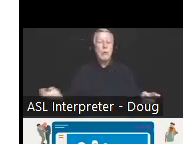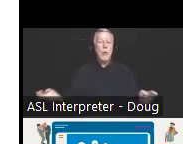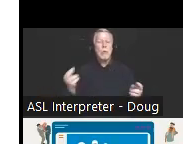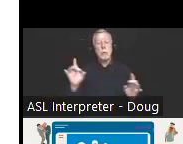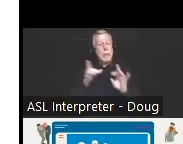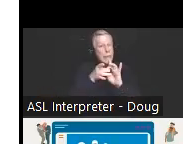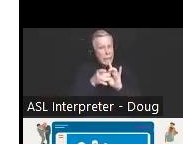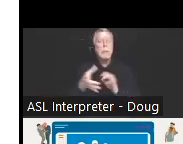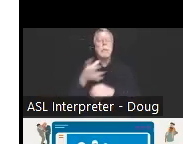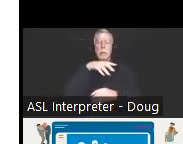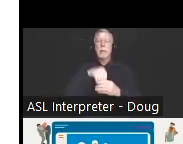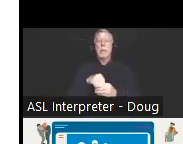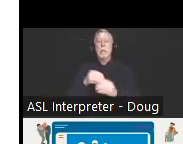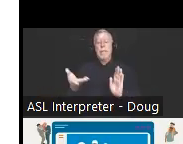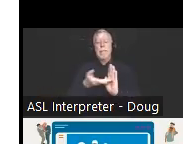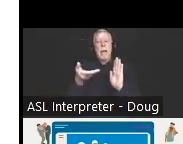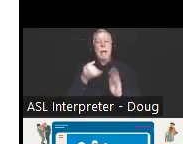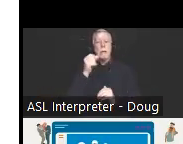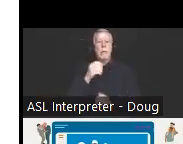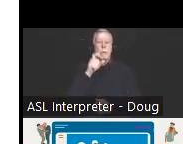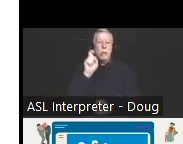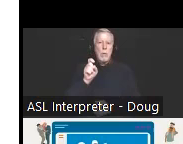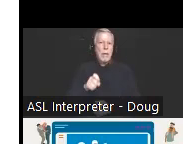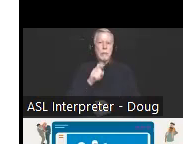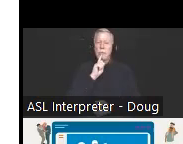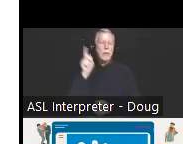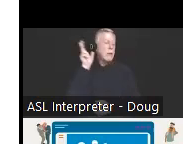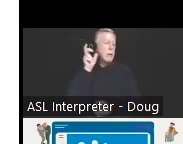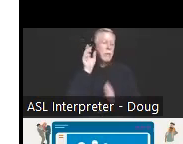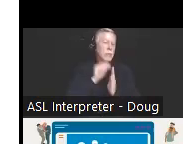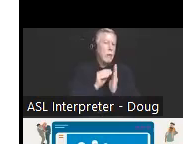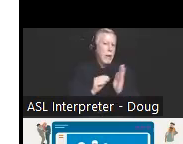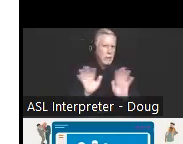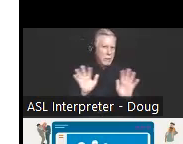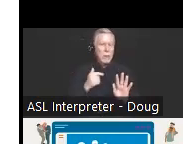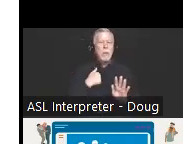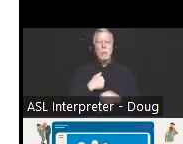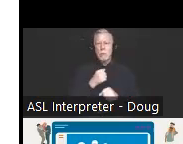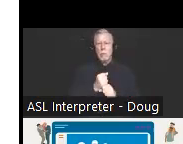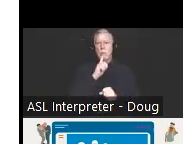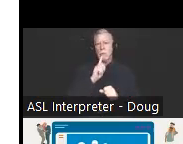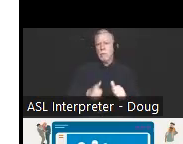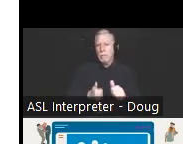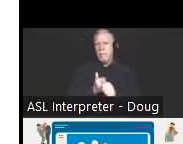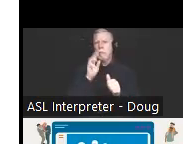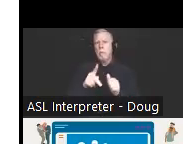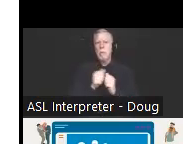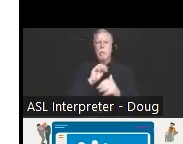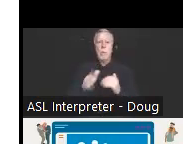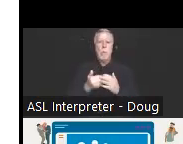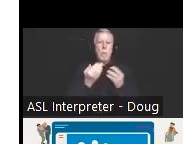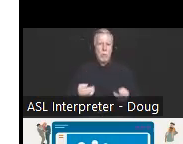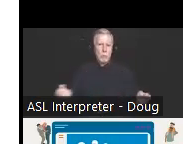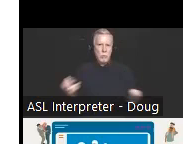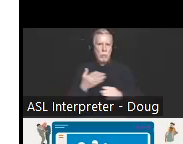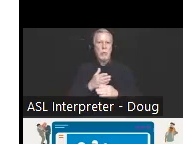there. So, you don't have to furiously write anything down. We will make sure that we follow up with all of the resources we share today, as